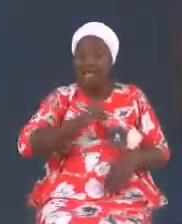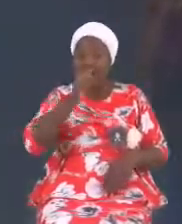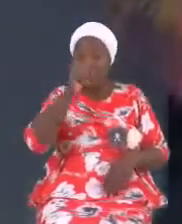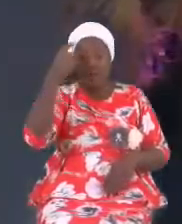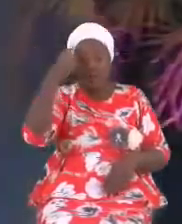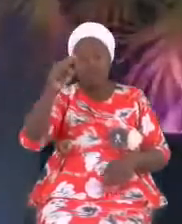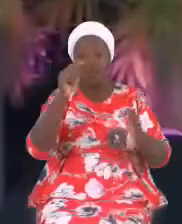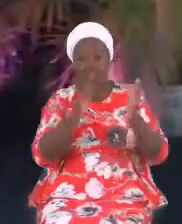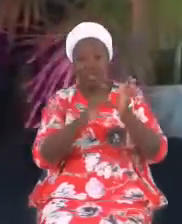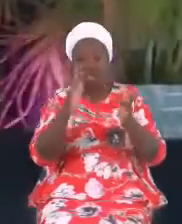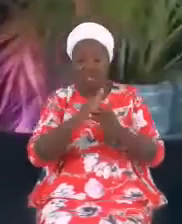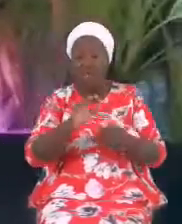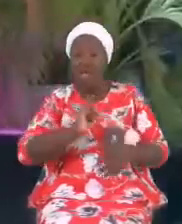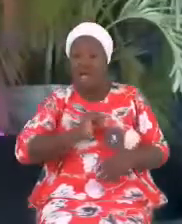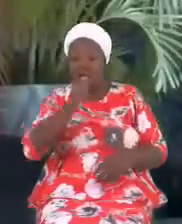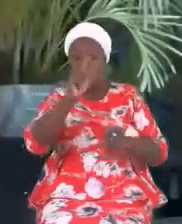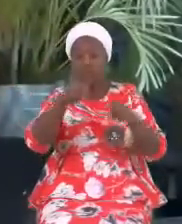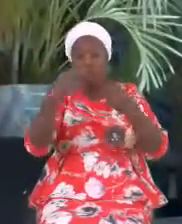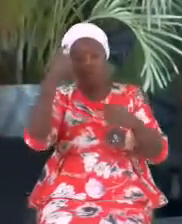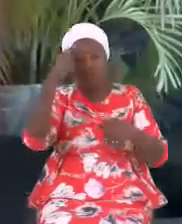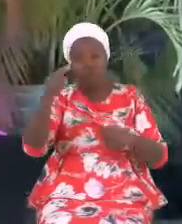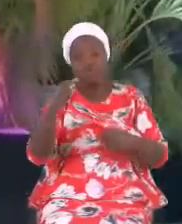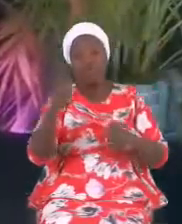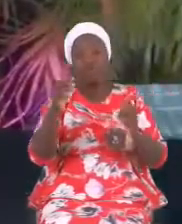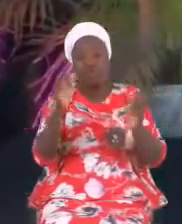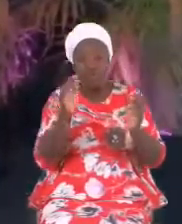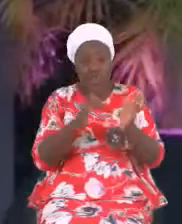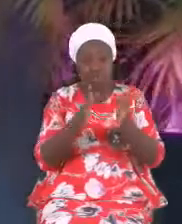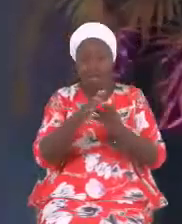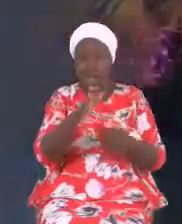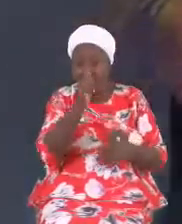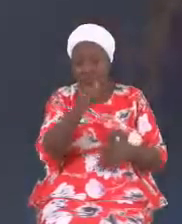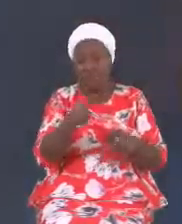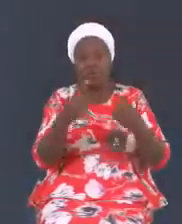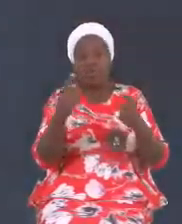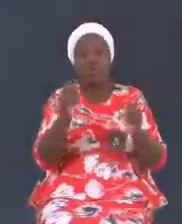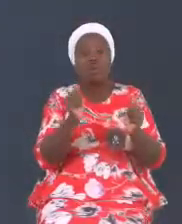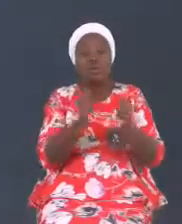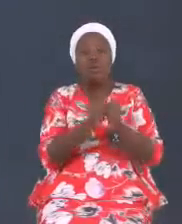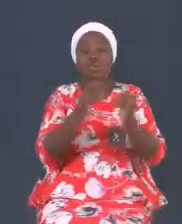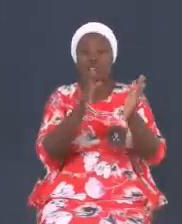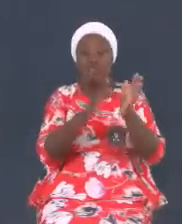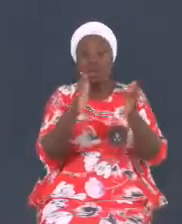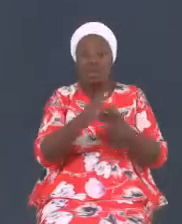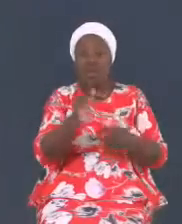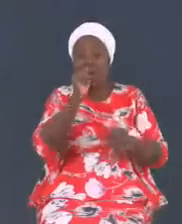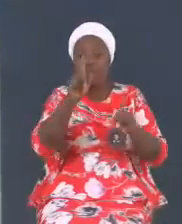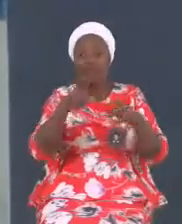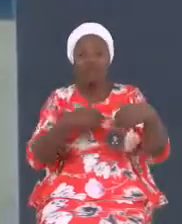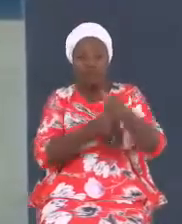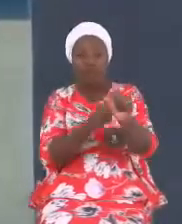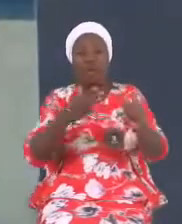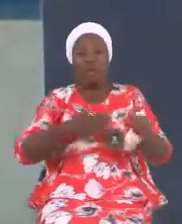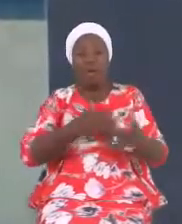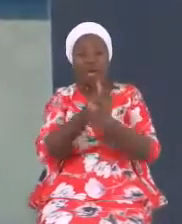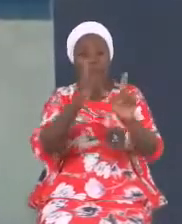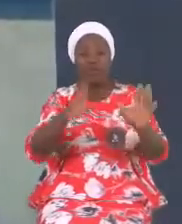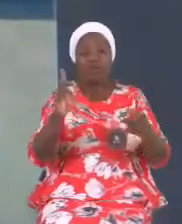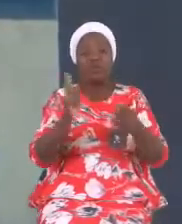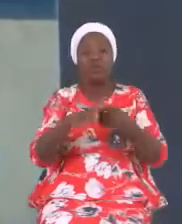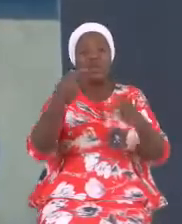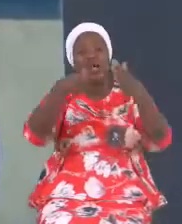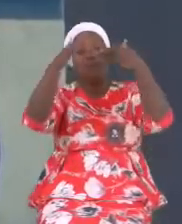I am going with Jesus. I'm following my liberator to the heavenly home. Look